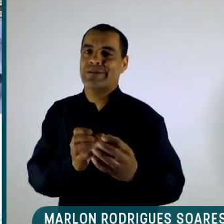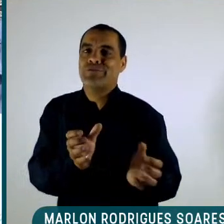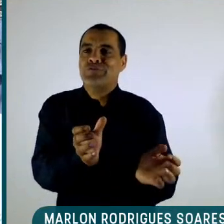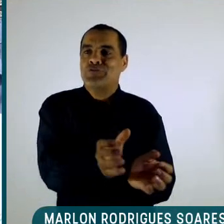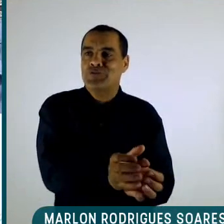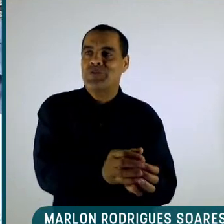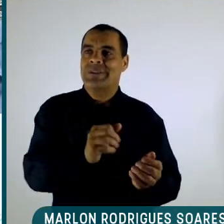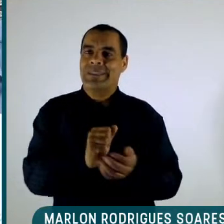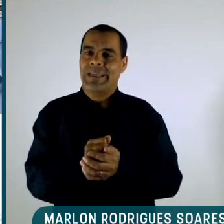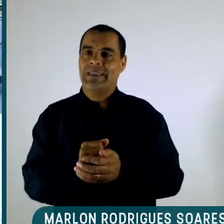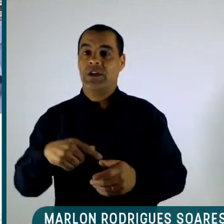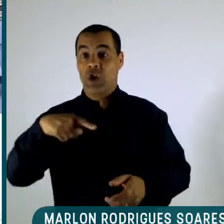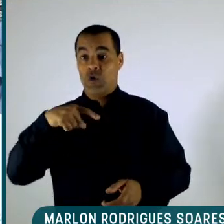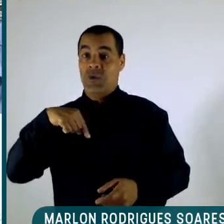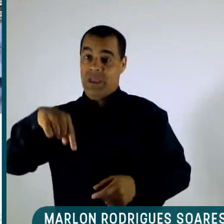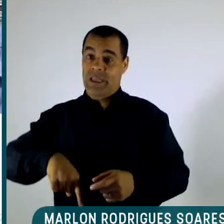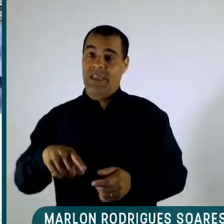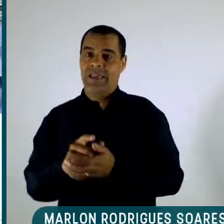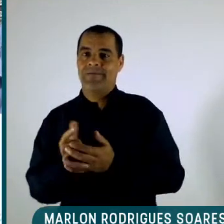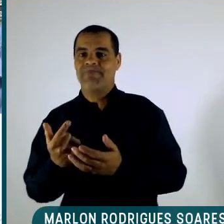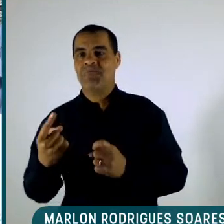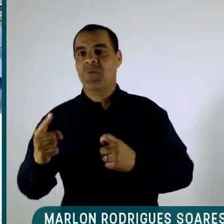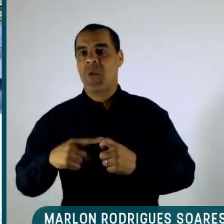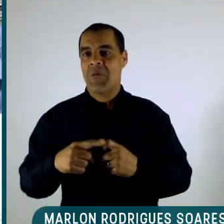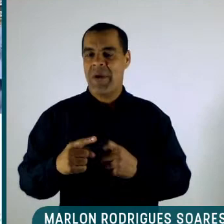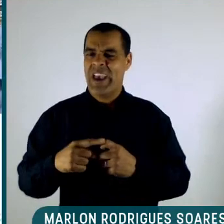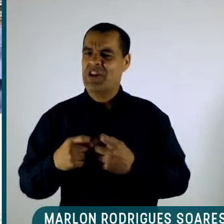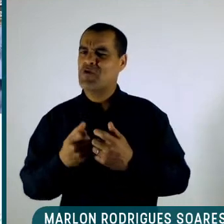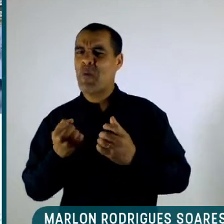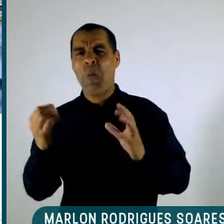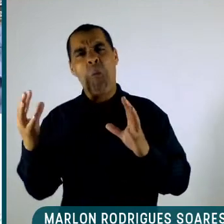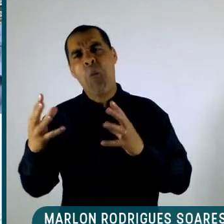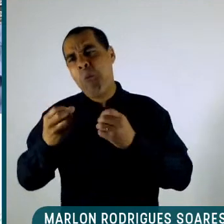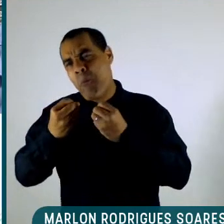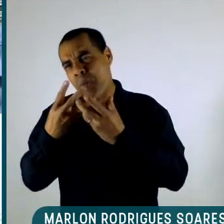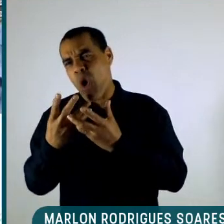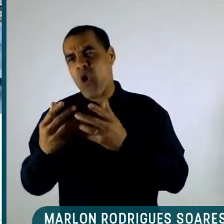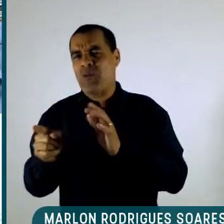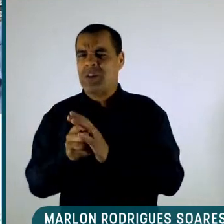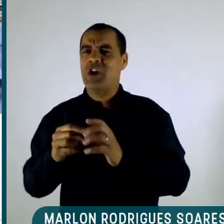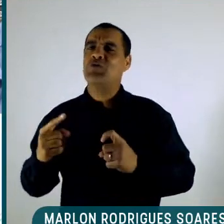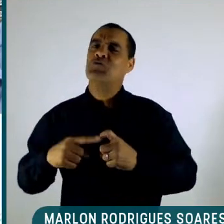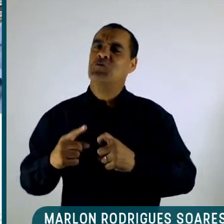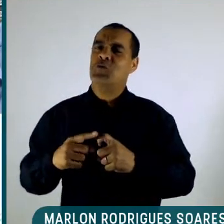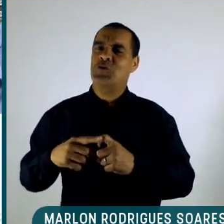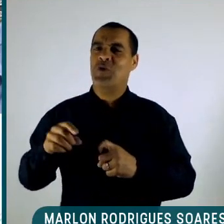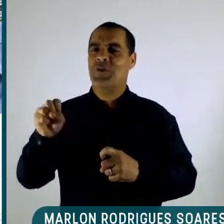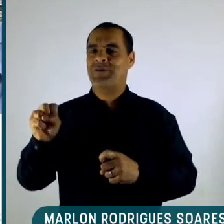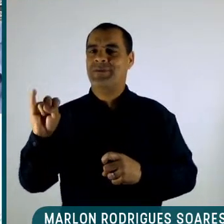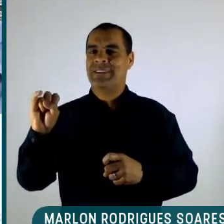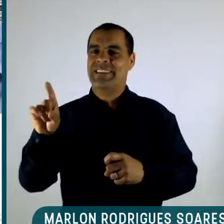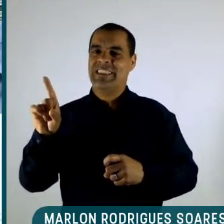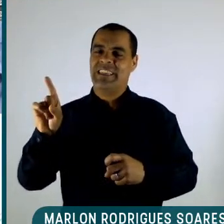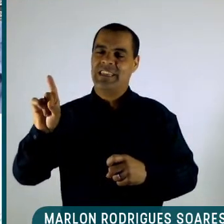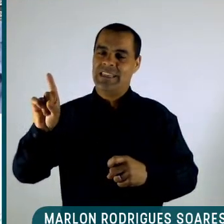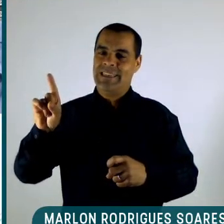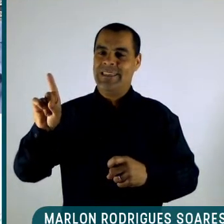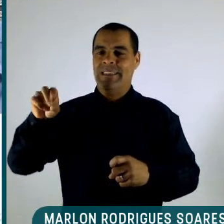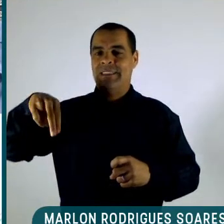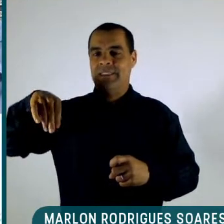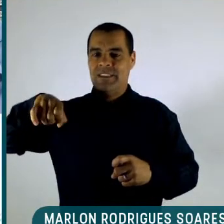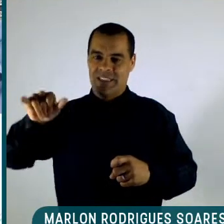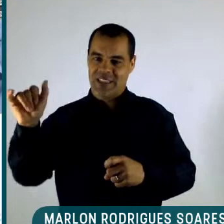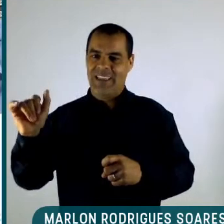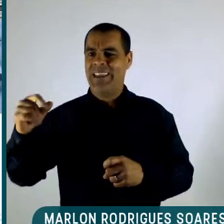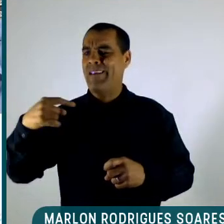we have here wonderful doctors within this program. Dr. Sidney,